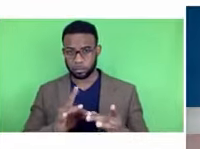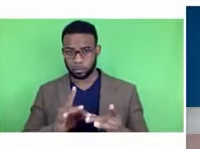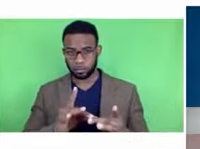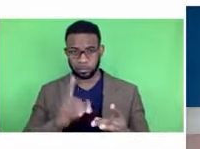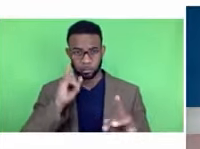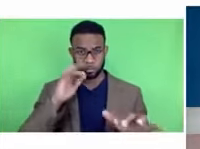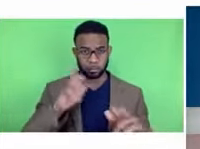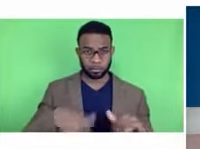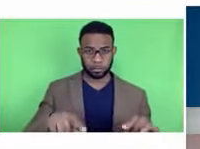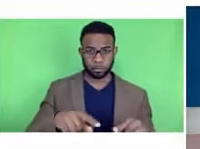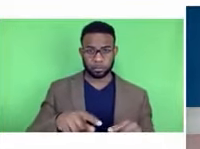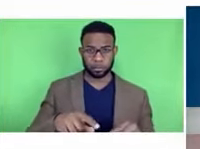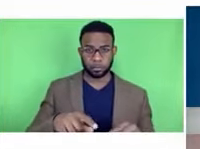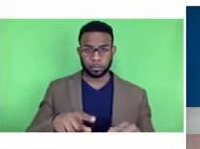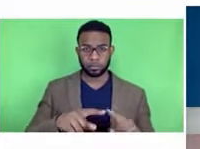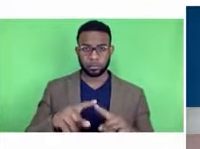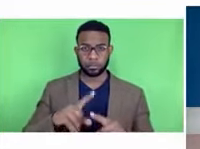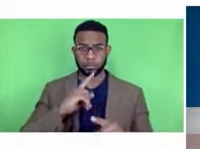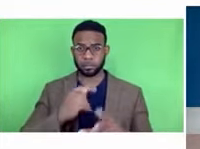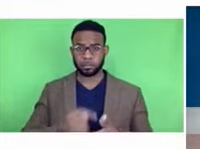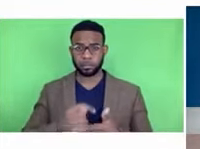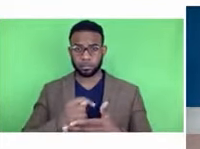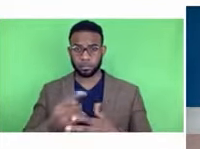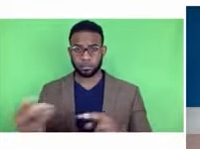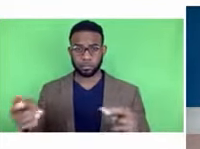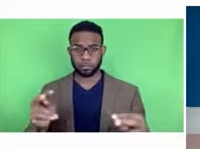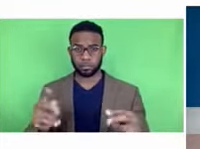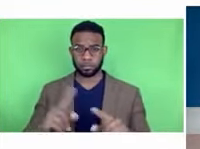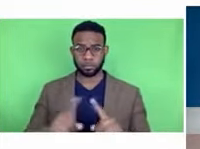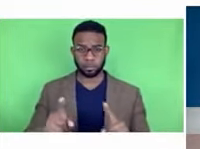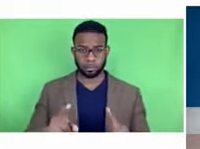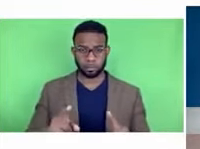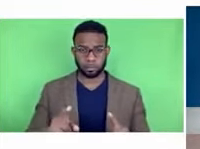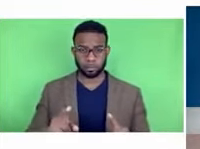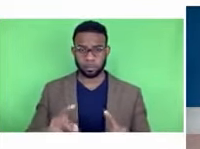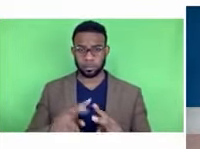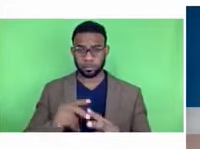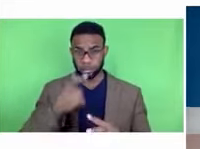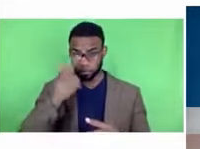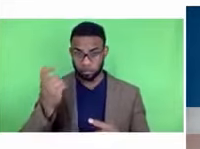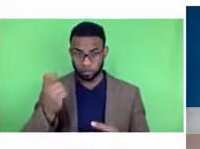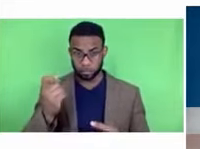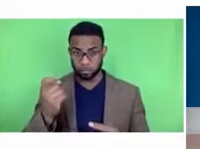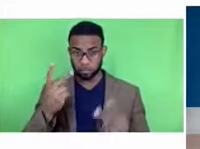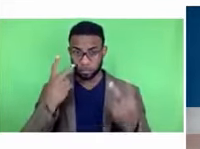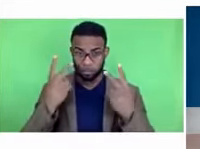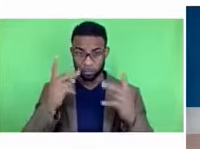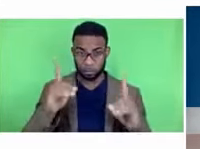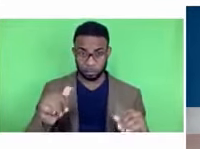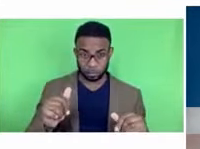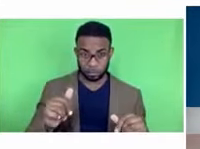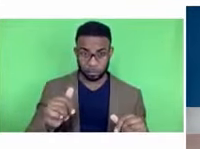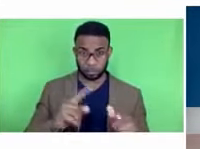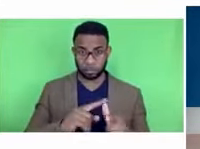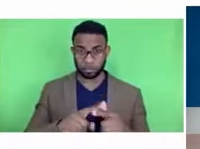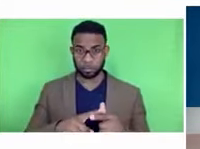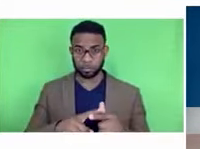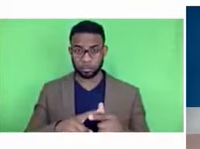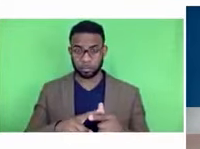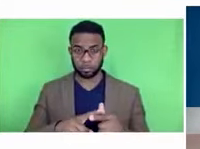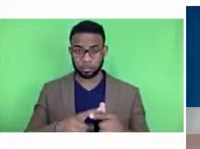them. And also being treated and looked at differently, either because of visible disabilities or an